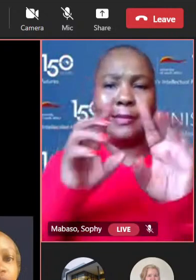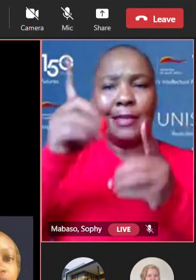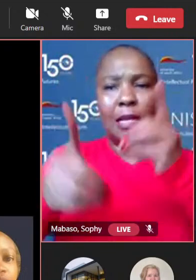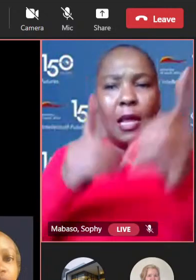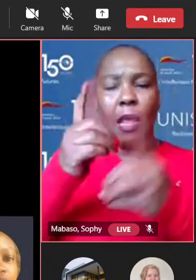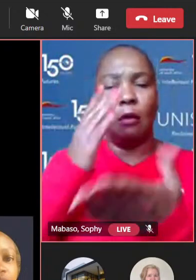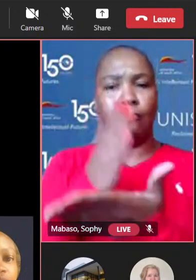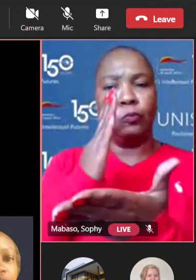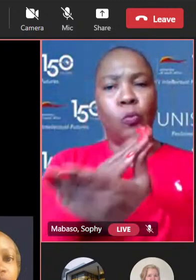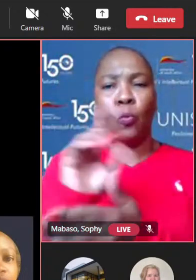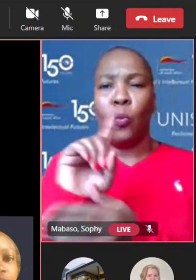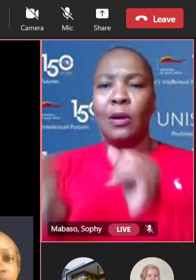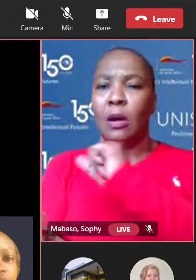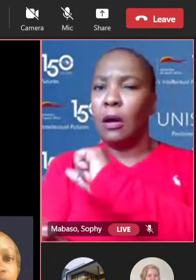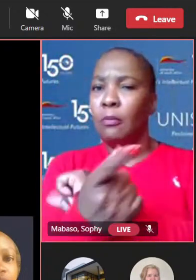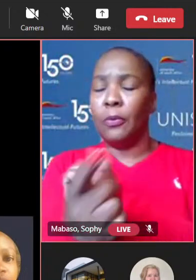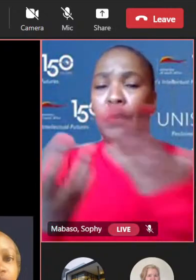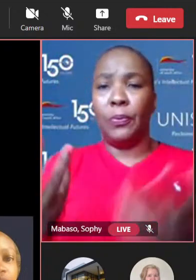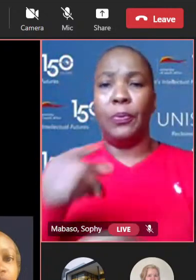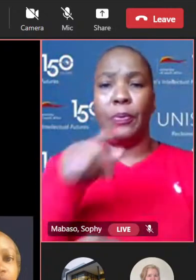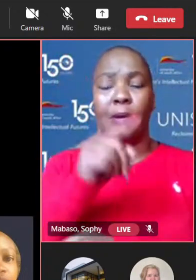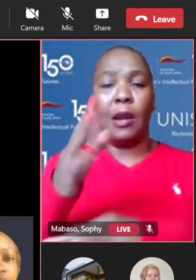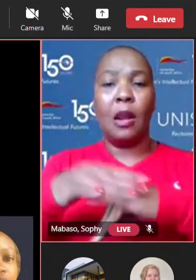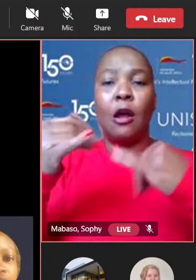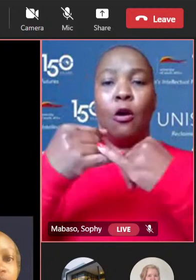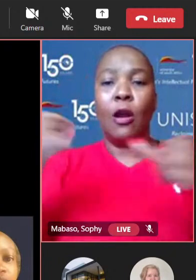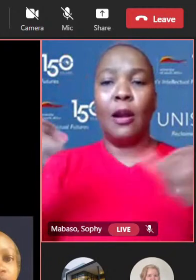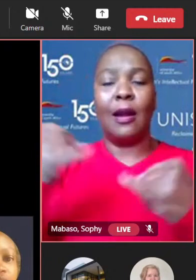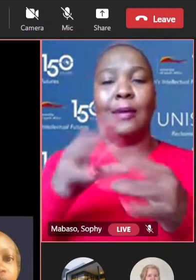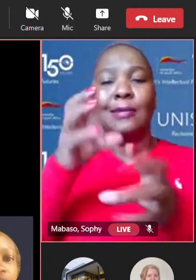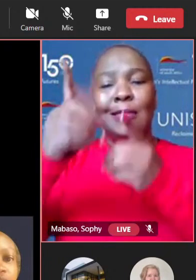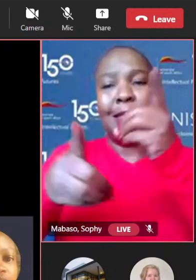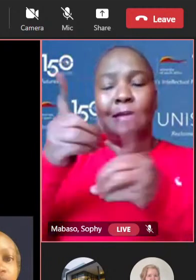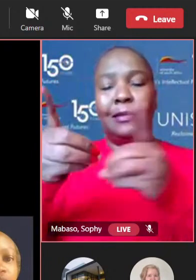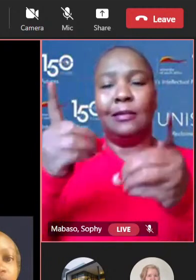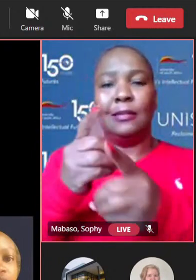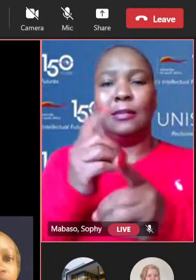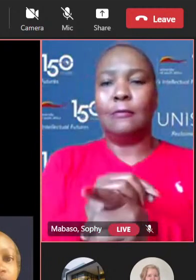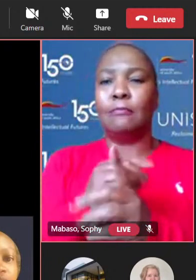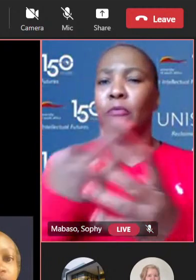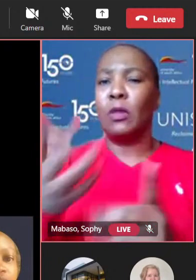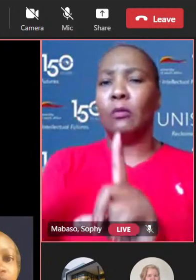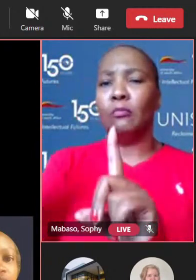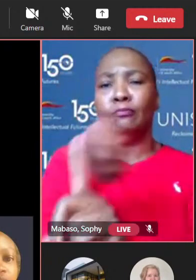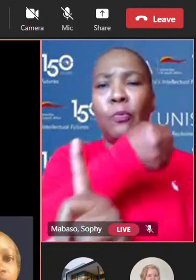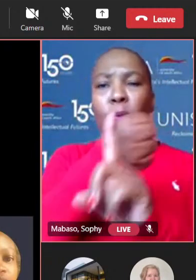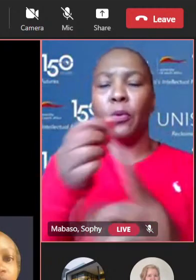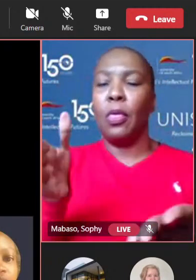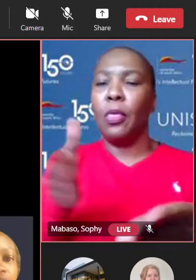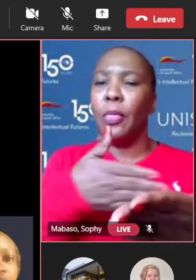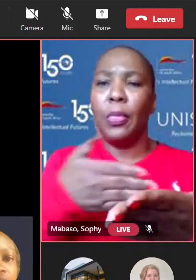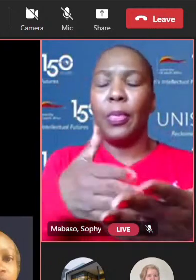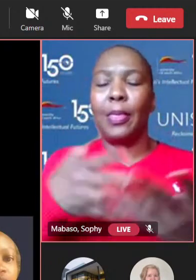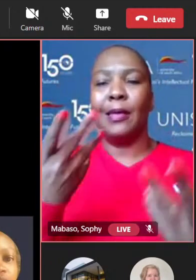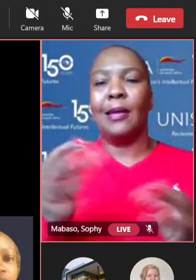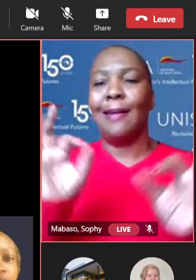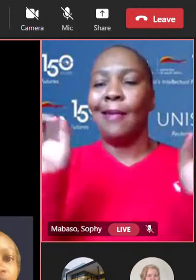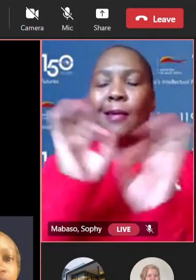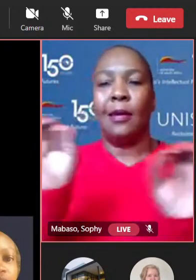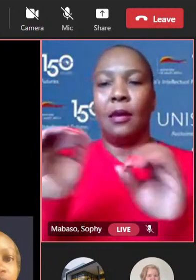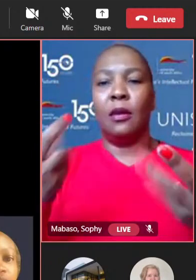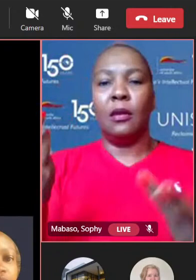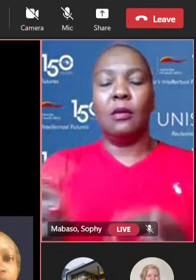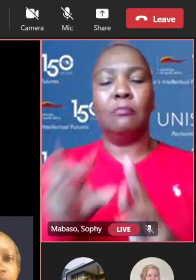taking place online, the discussion, there is no bullying, there is nothing like that, and also respond